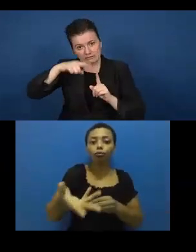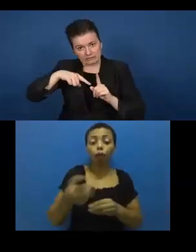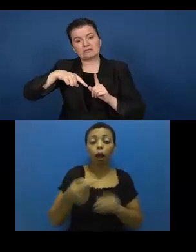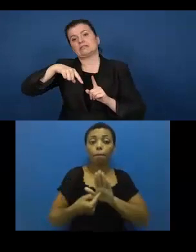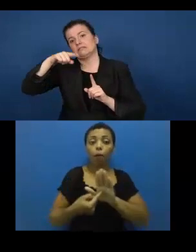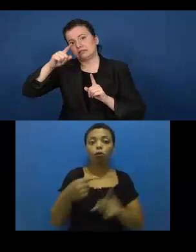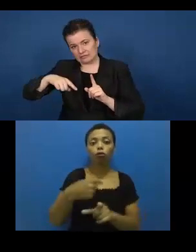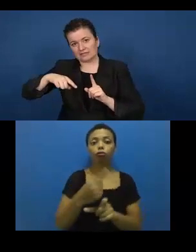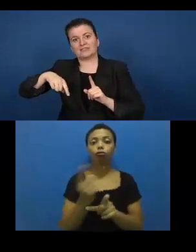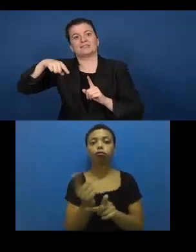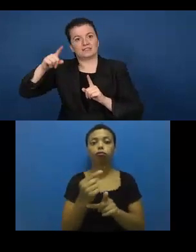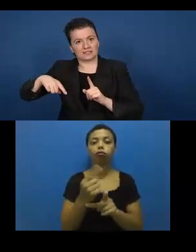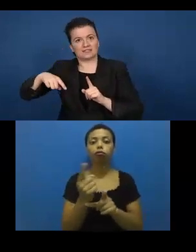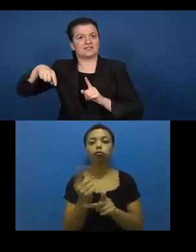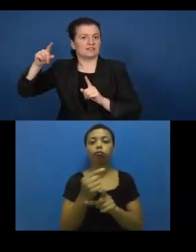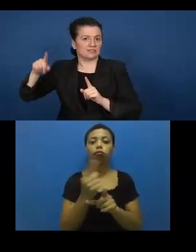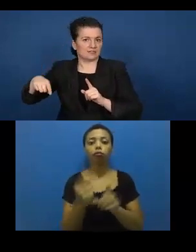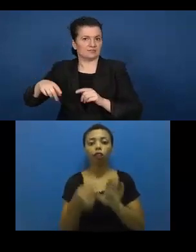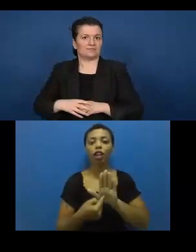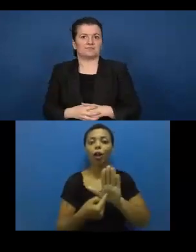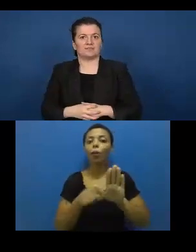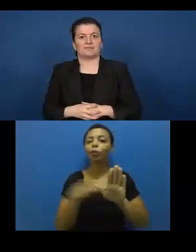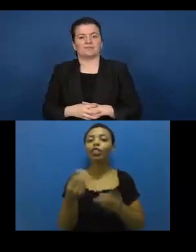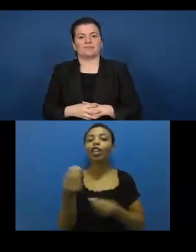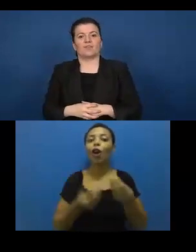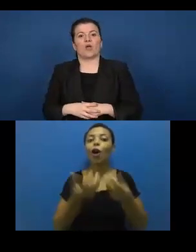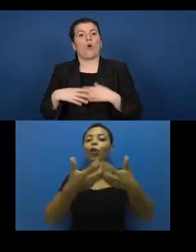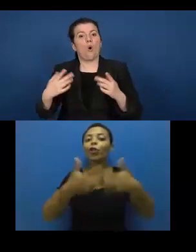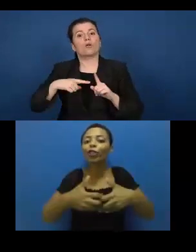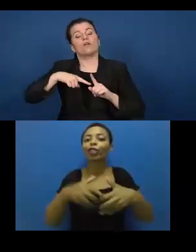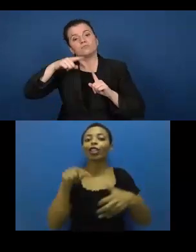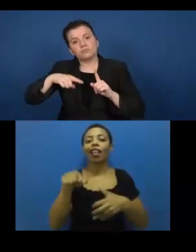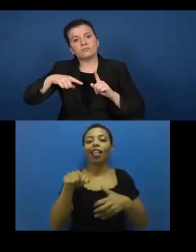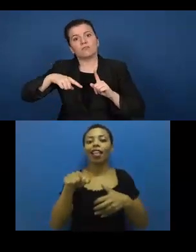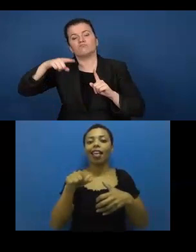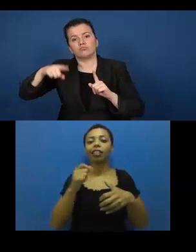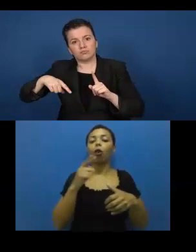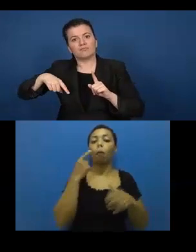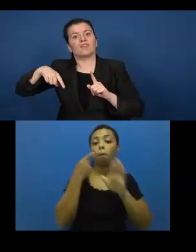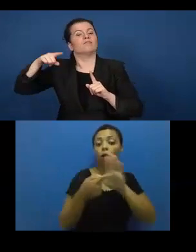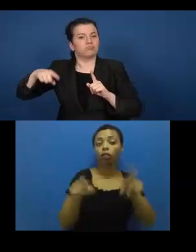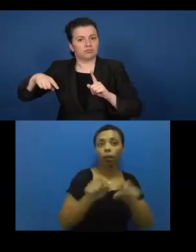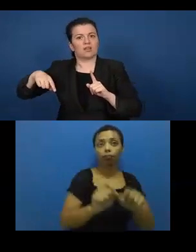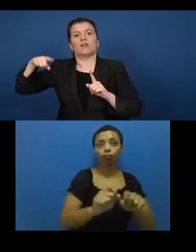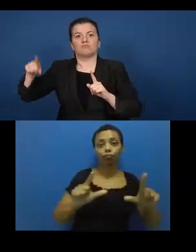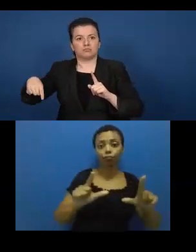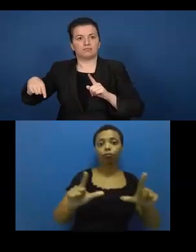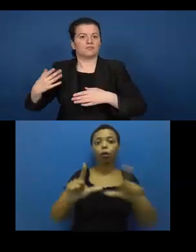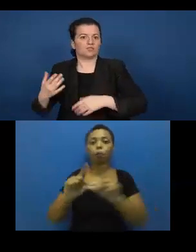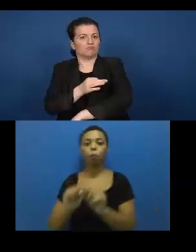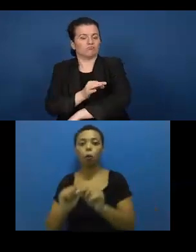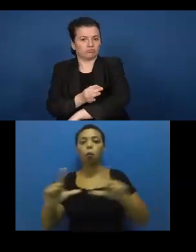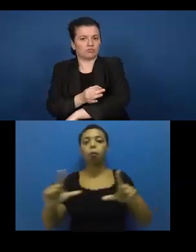I'm showing here the accelerations. So I switch the motor on and off 4 times. This results in 4 vibration